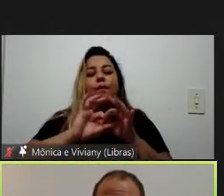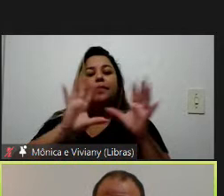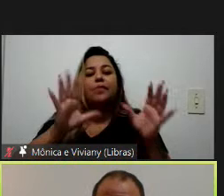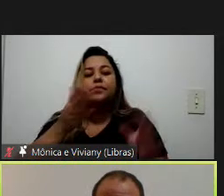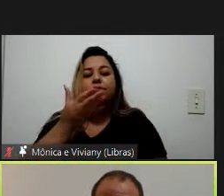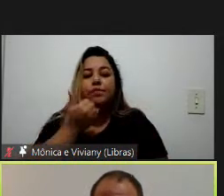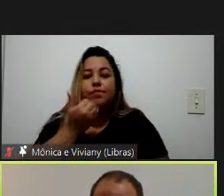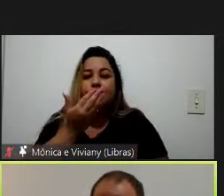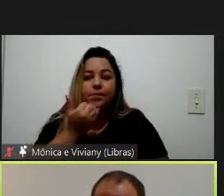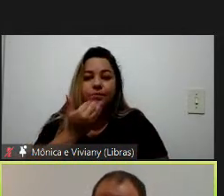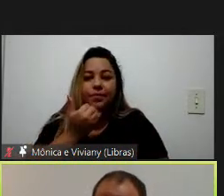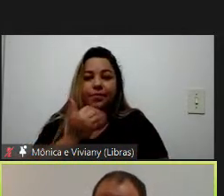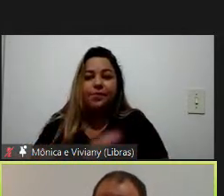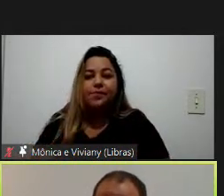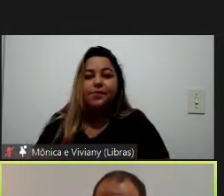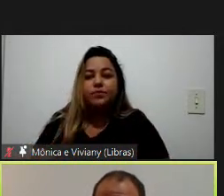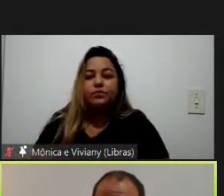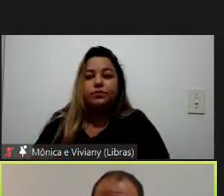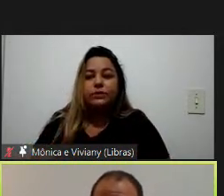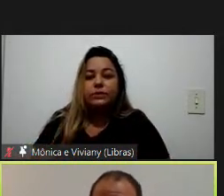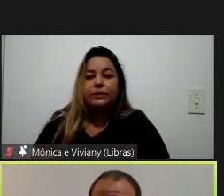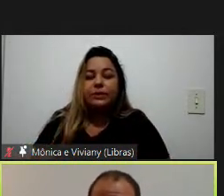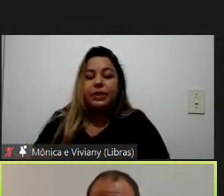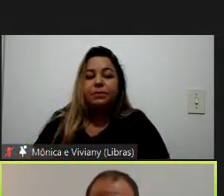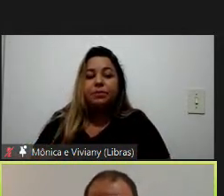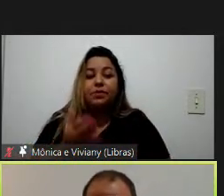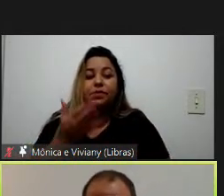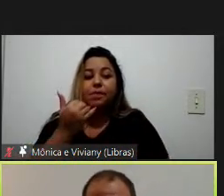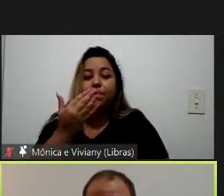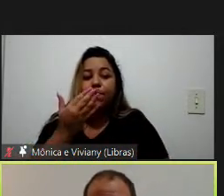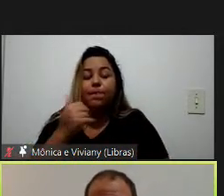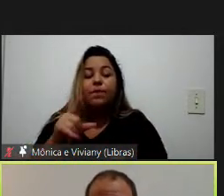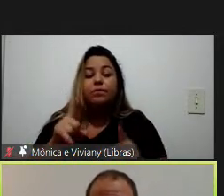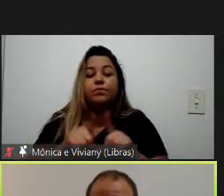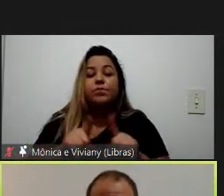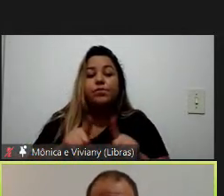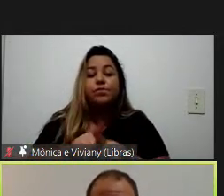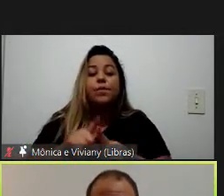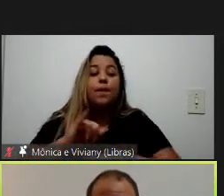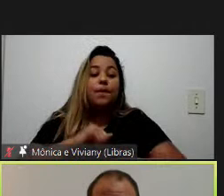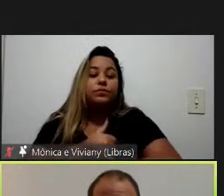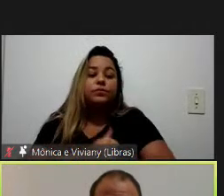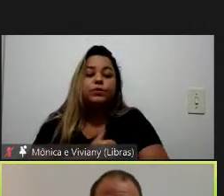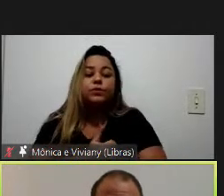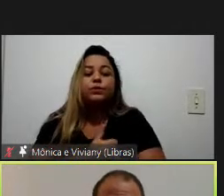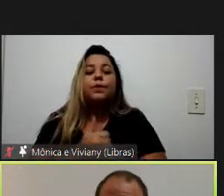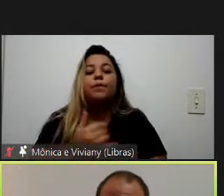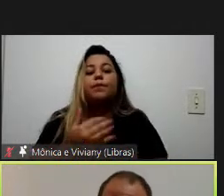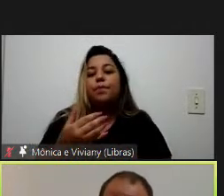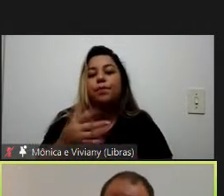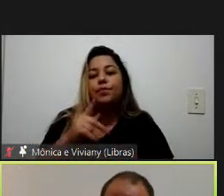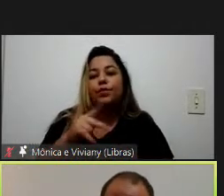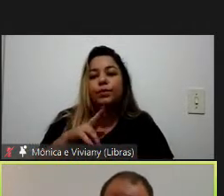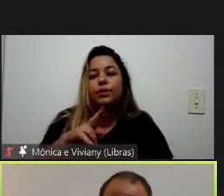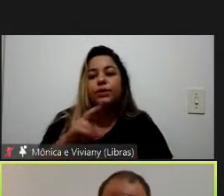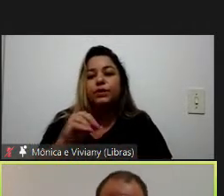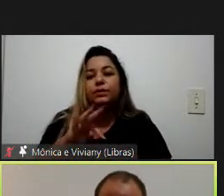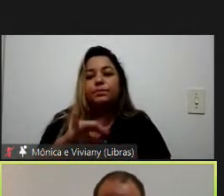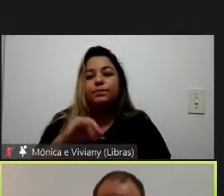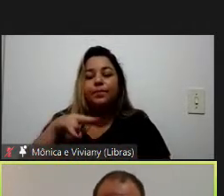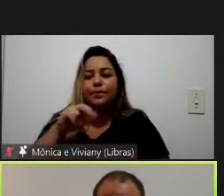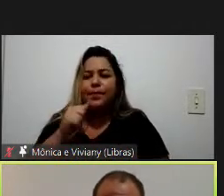food intake in grams per day per person. These are global averages in 1960